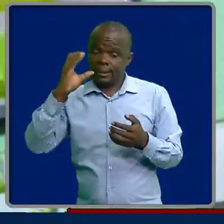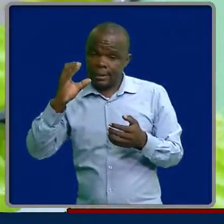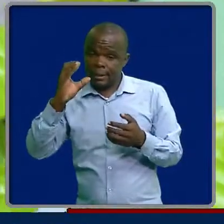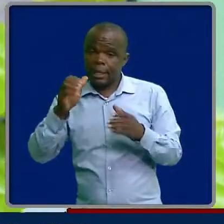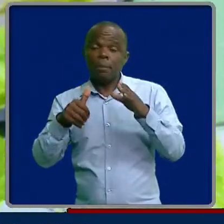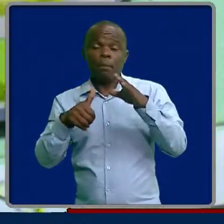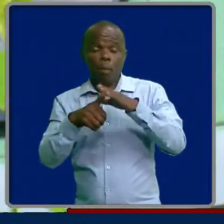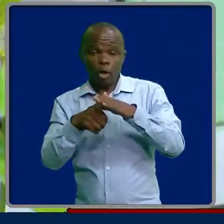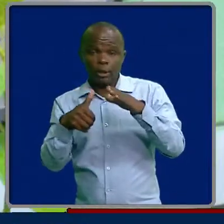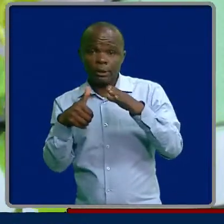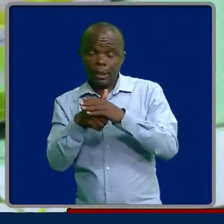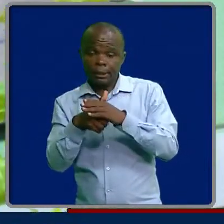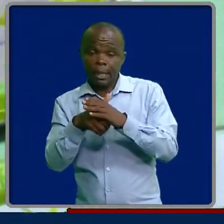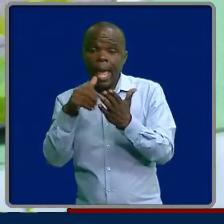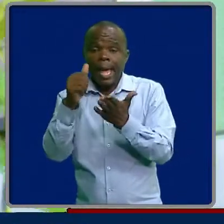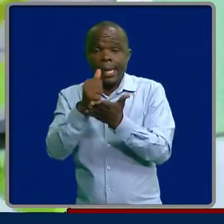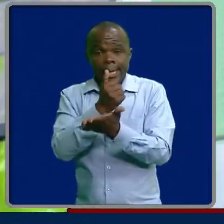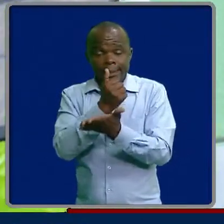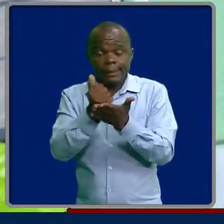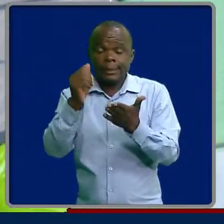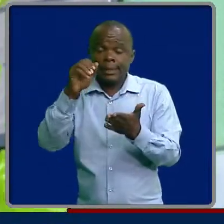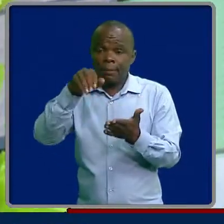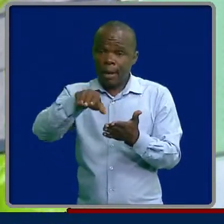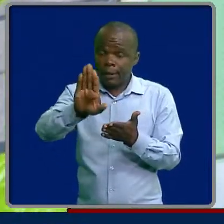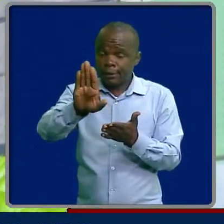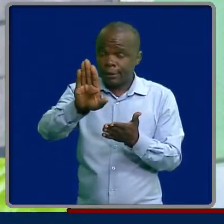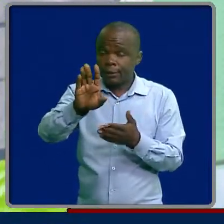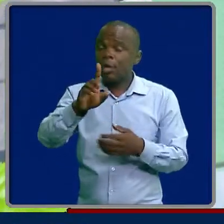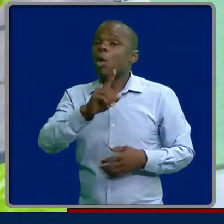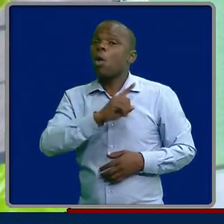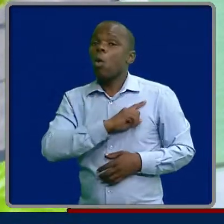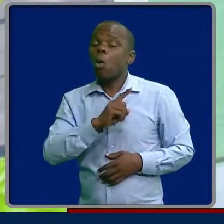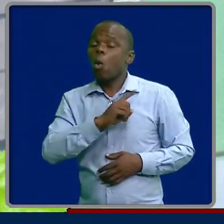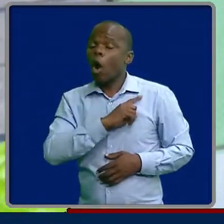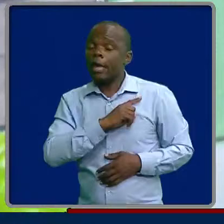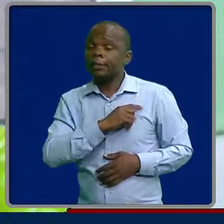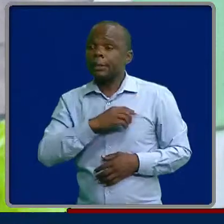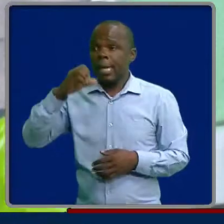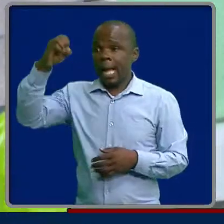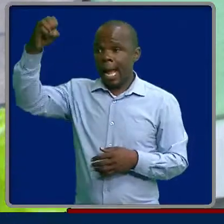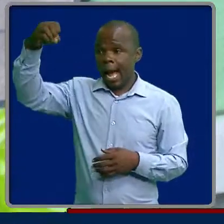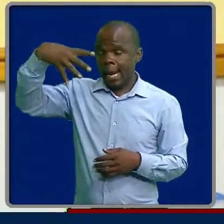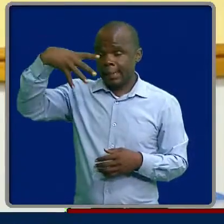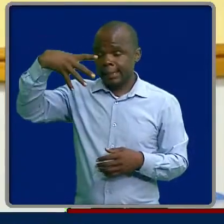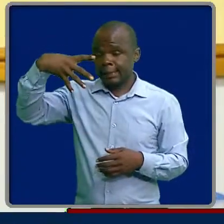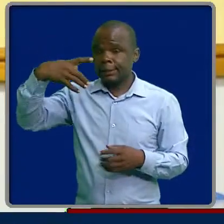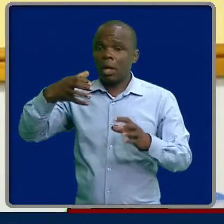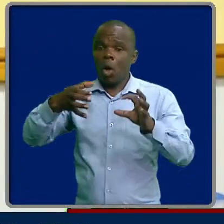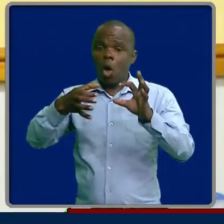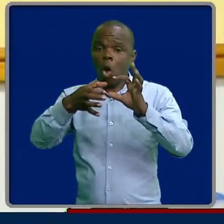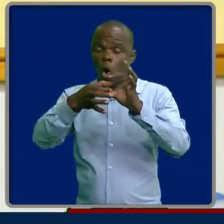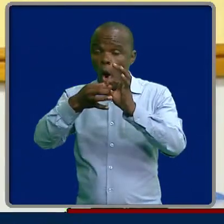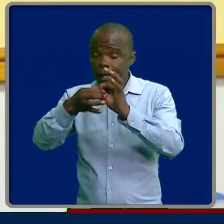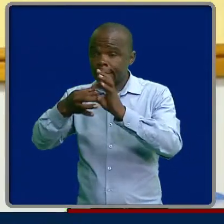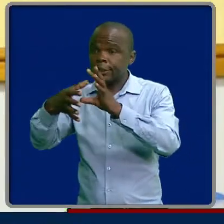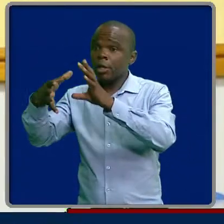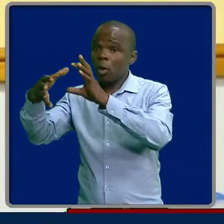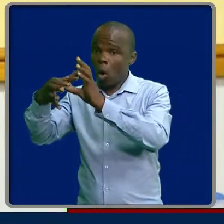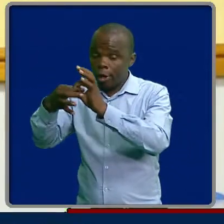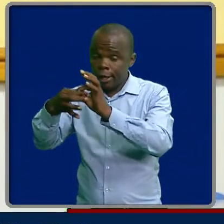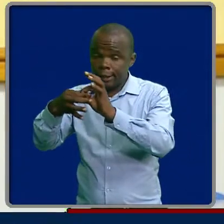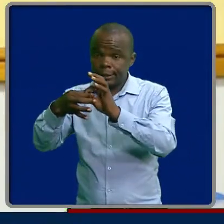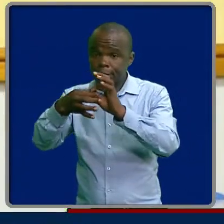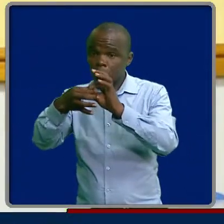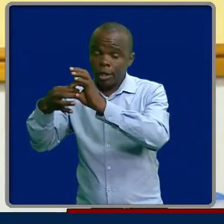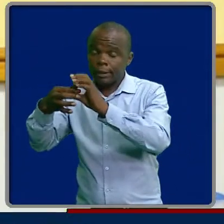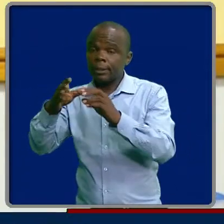issues. There are standards on the electricity grid that need to be followed. So if you put anything onto the EEC grid, we